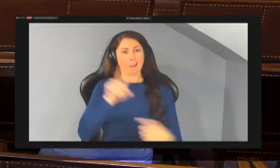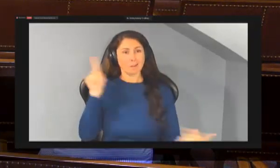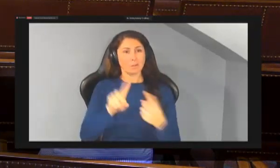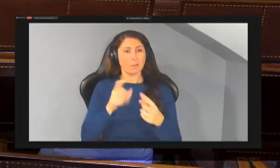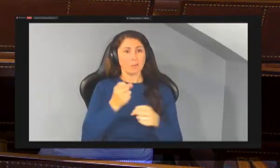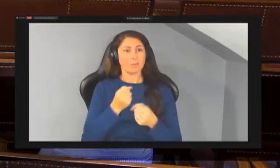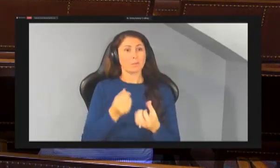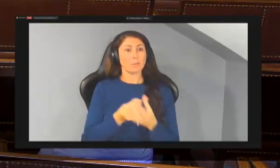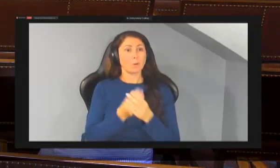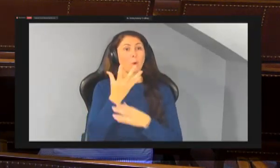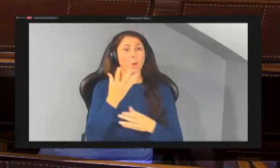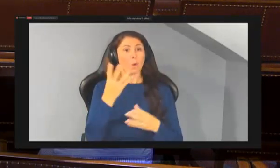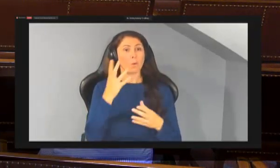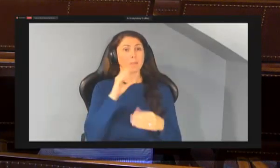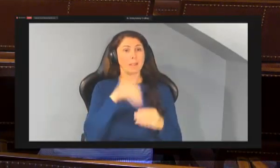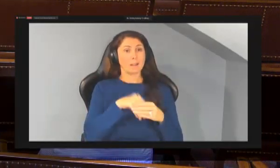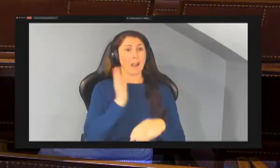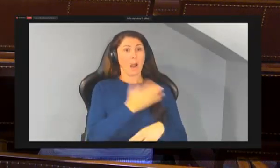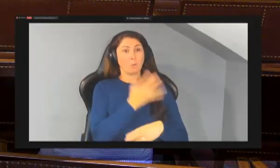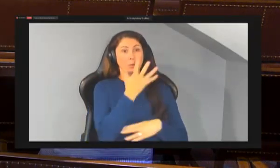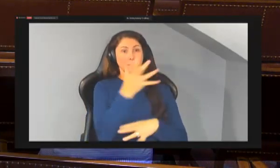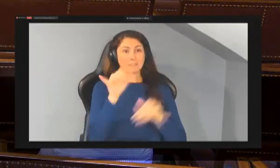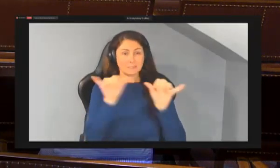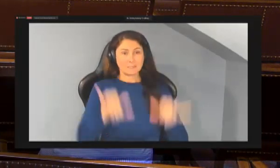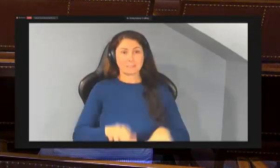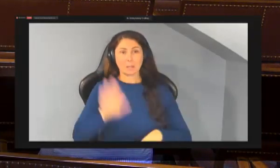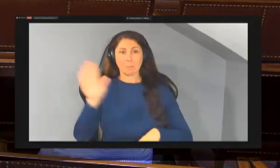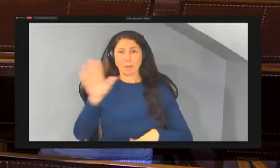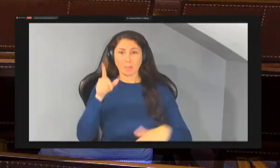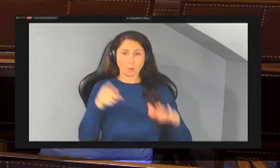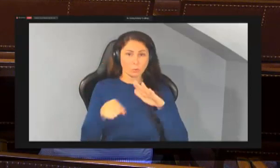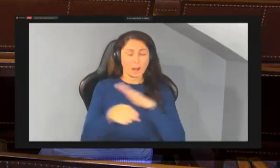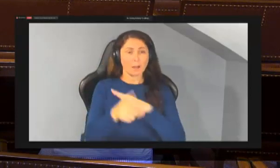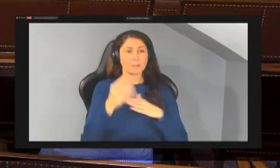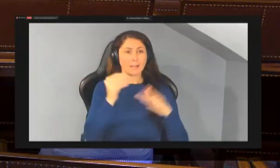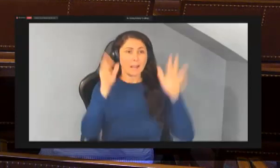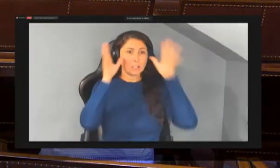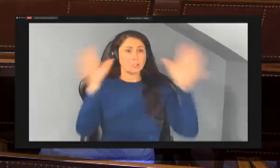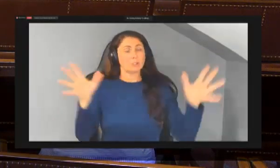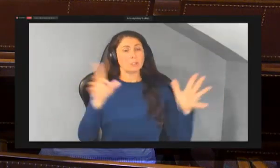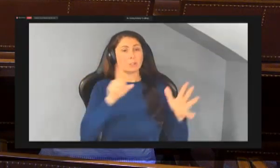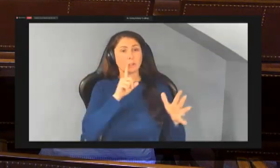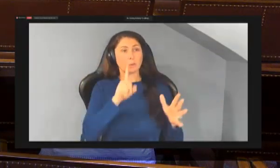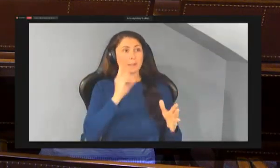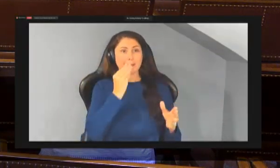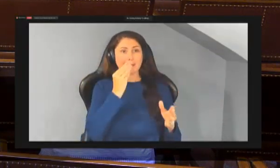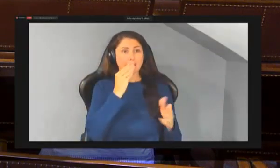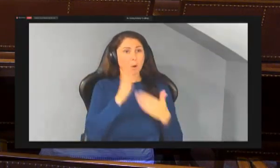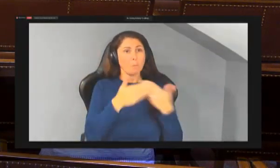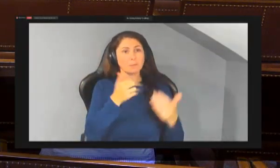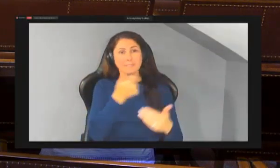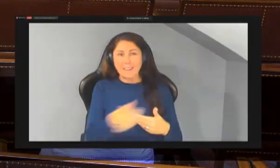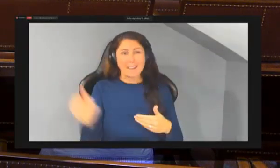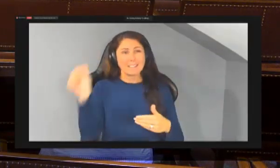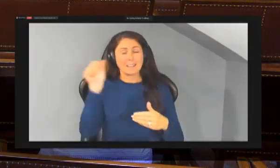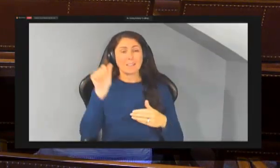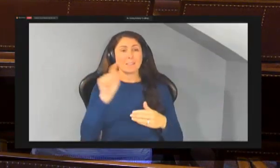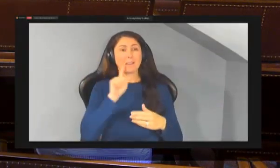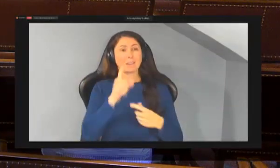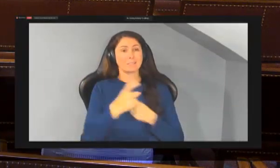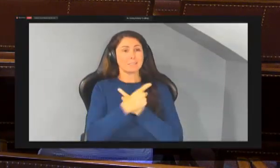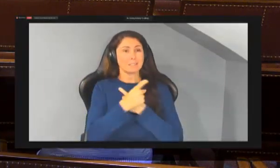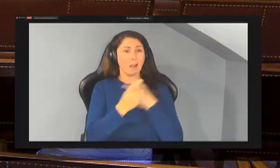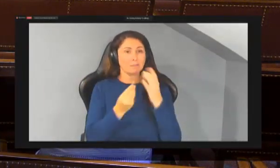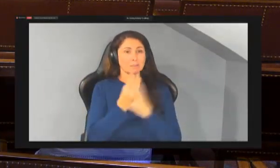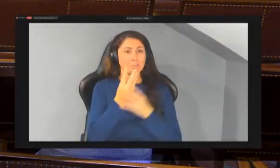native ecosystems significantly through their browsing. And deer are generalists, which means that they will eat almost anything native, including toxic plants, and